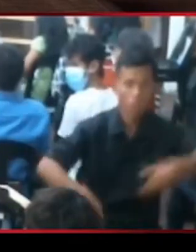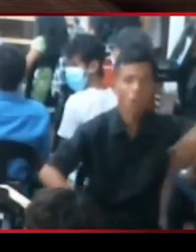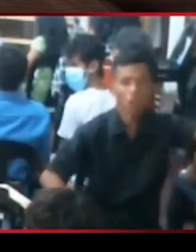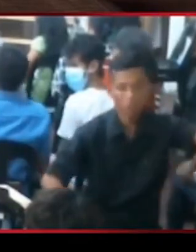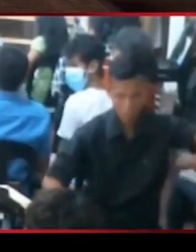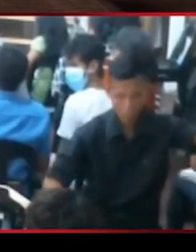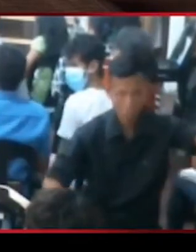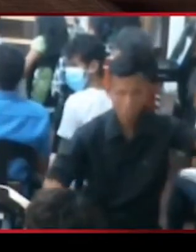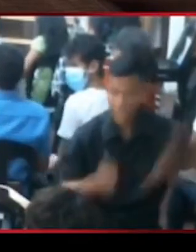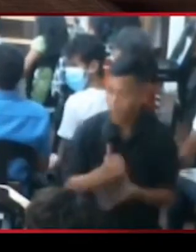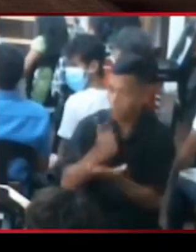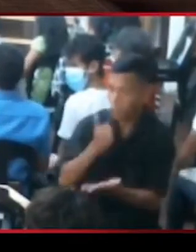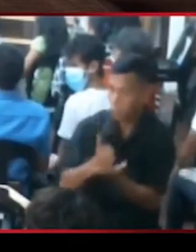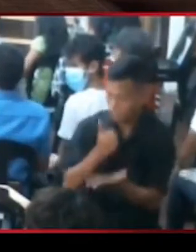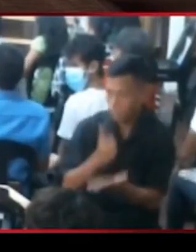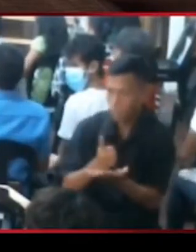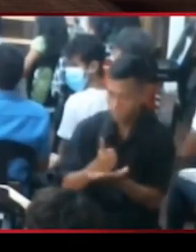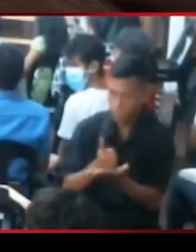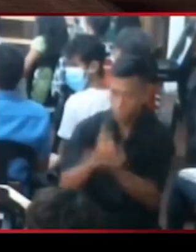they'll remember that.